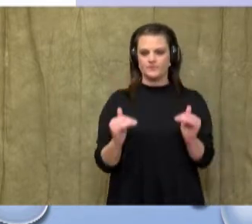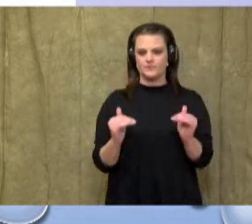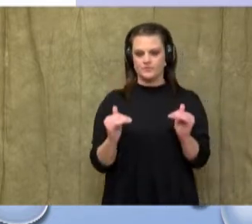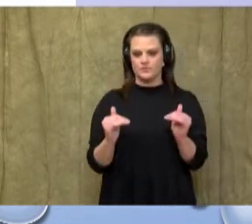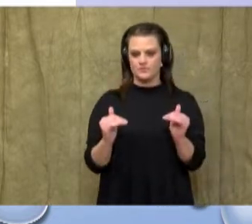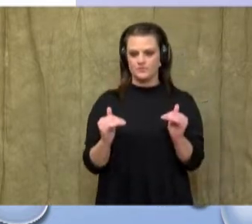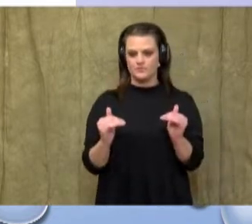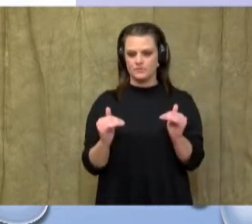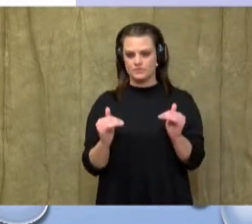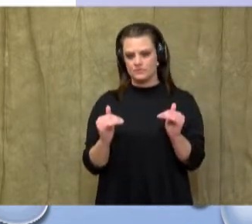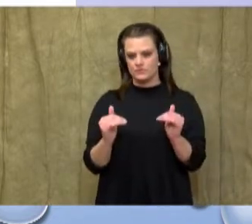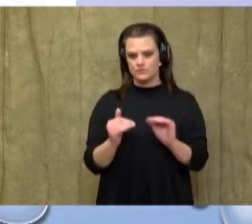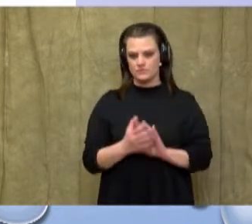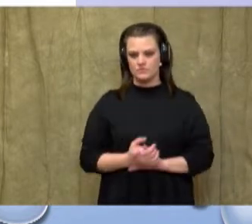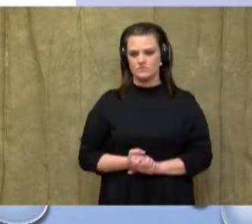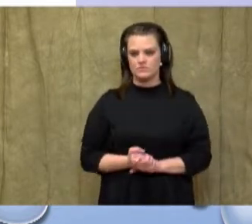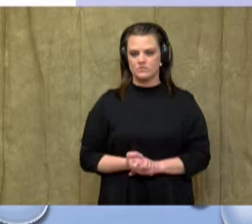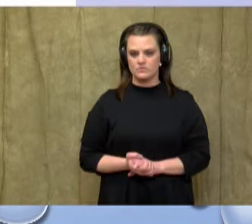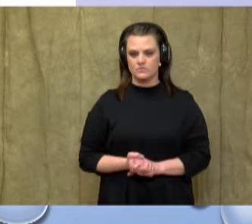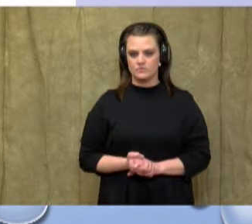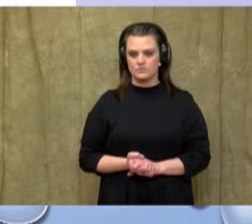pattern.